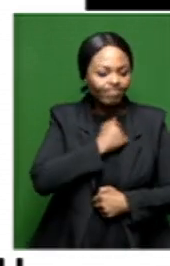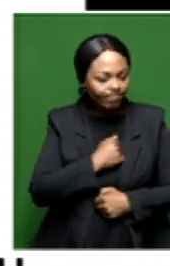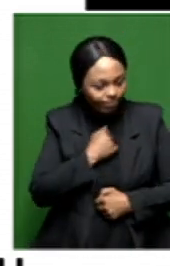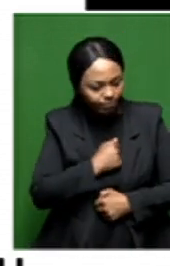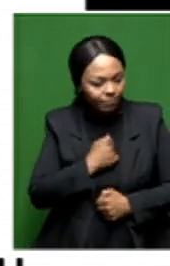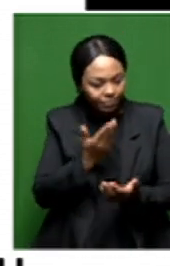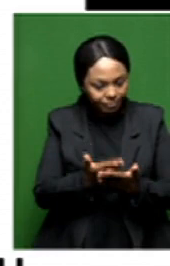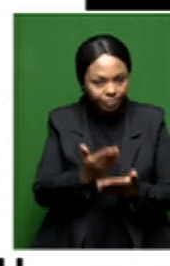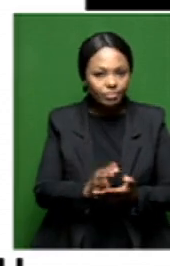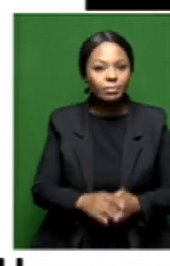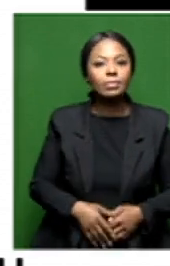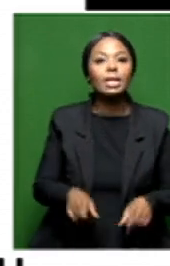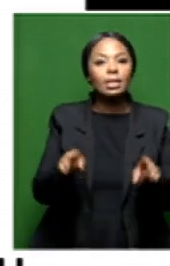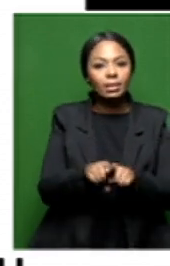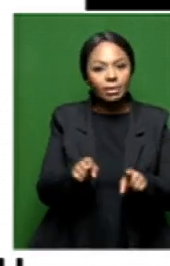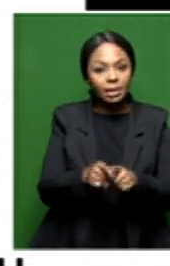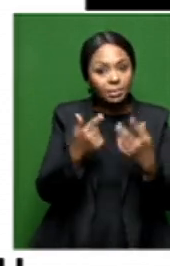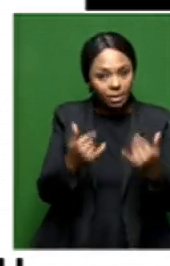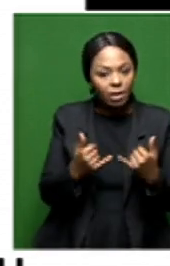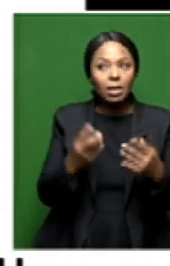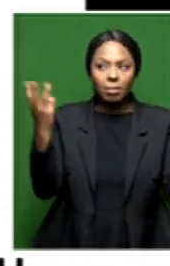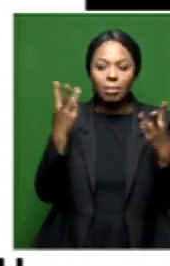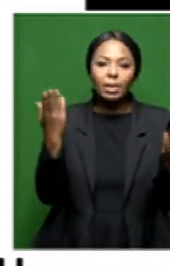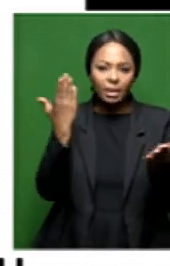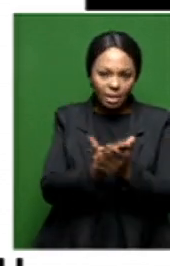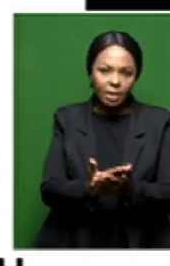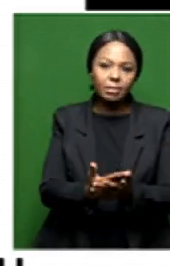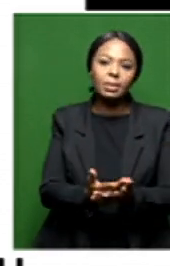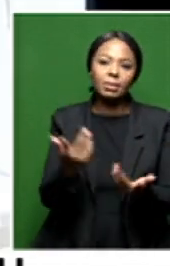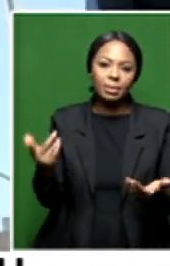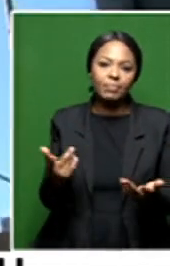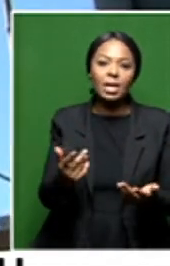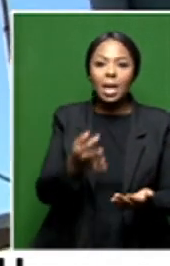at the cathedral for people to be able to come and actually put wreaths there.